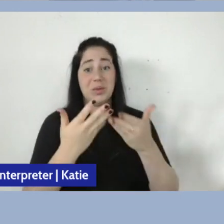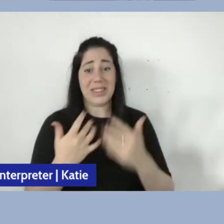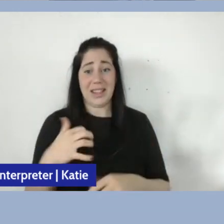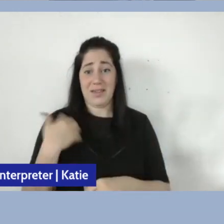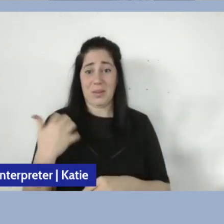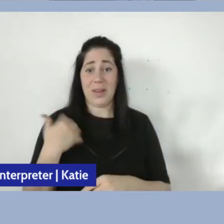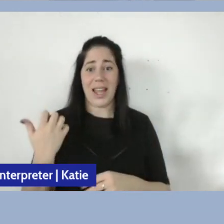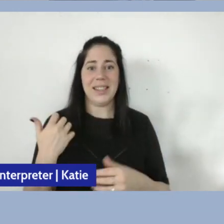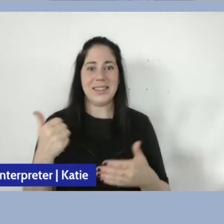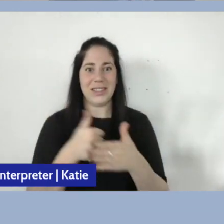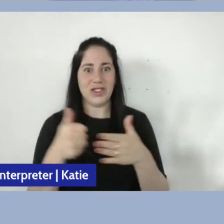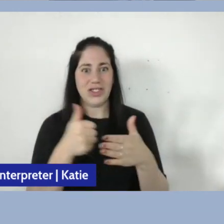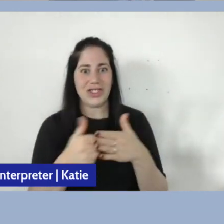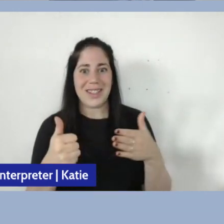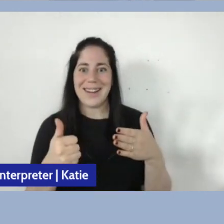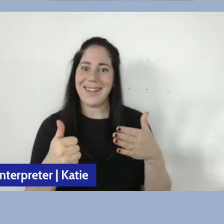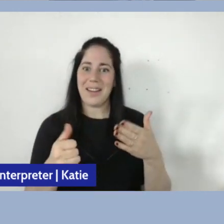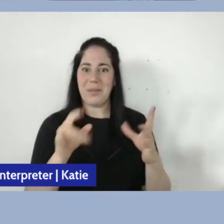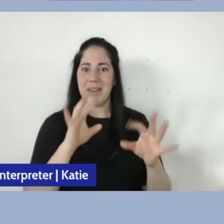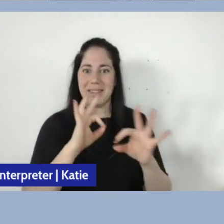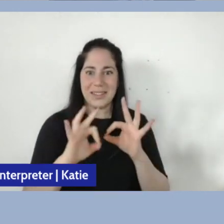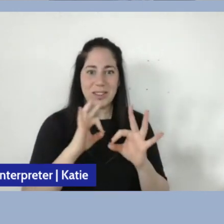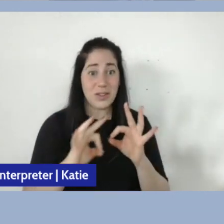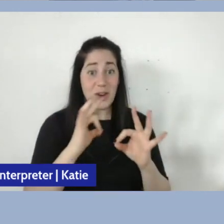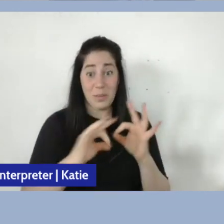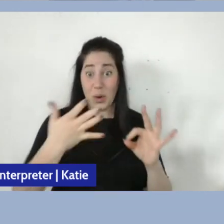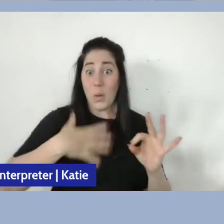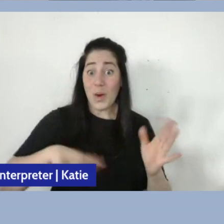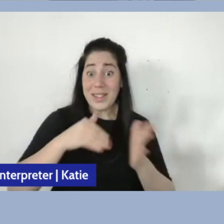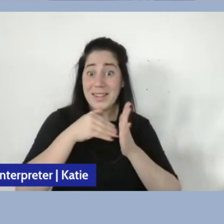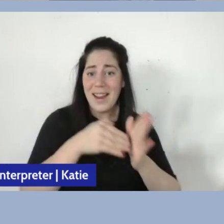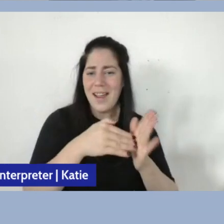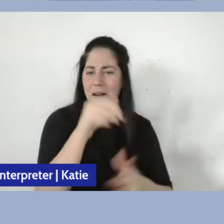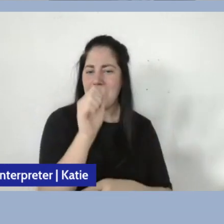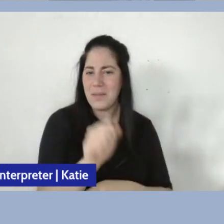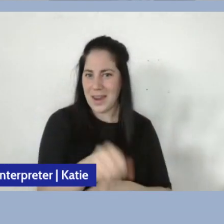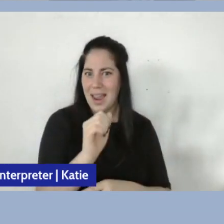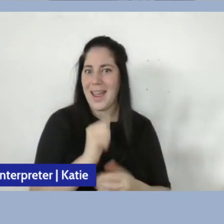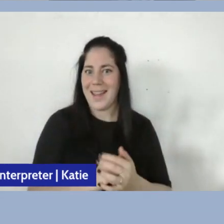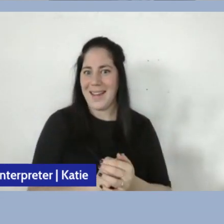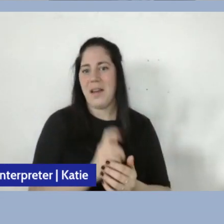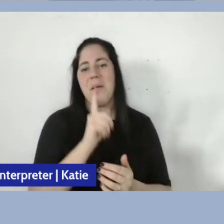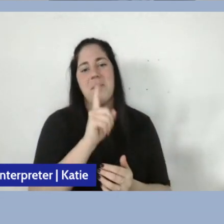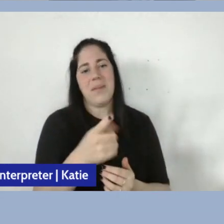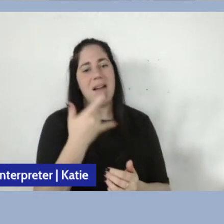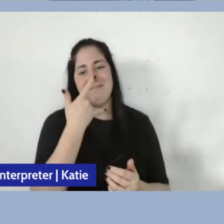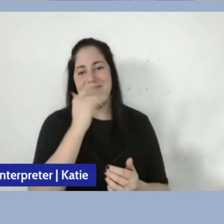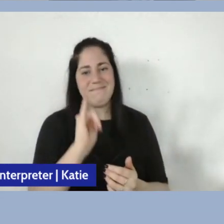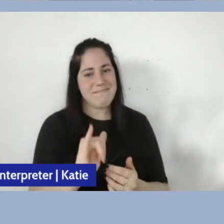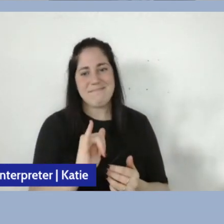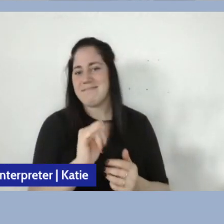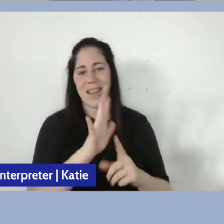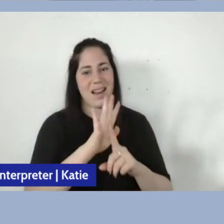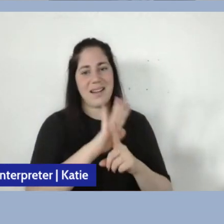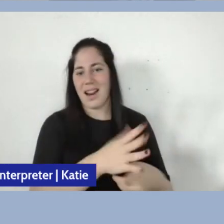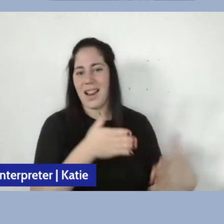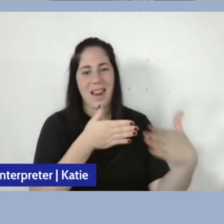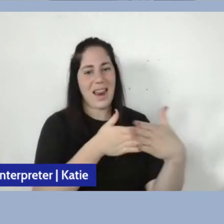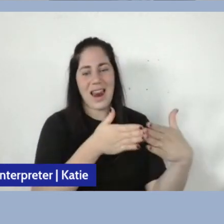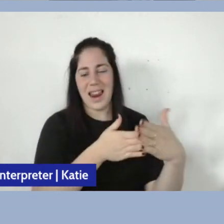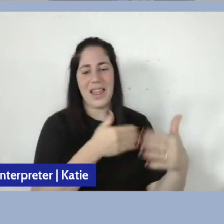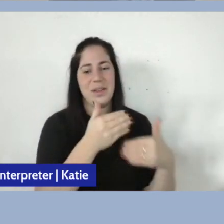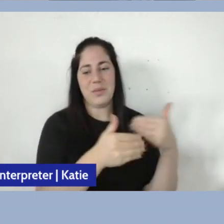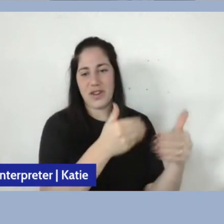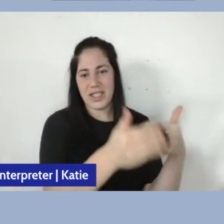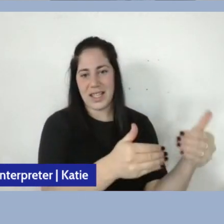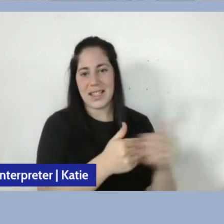interpreter has had really good intentions to help, but they've hindered, unfortunately, the process. And